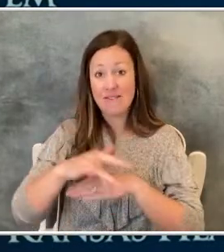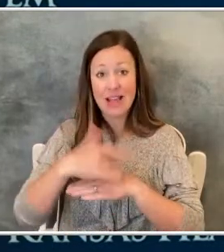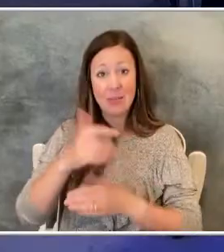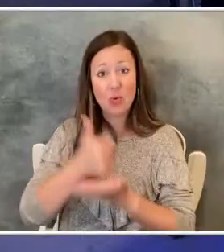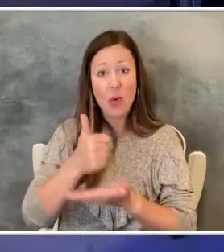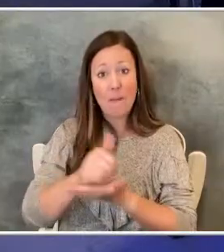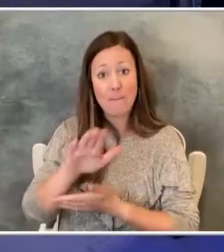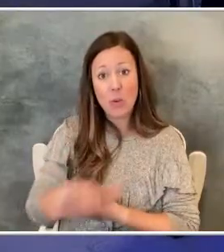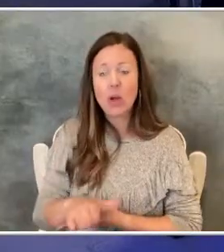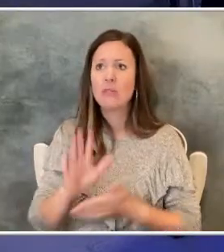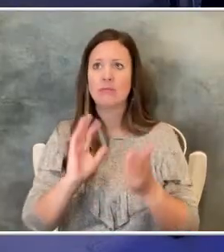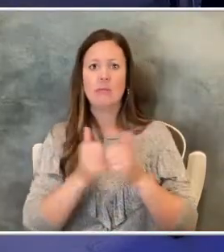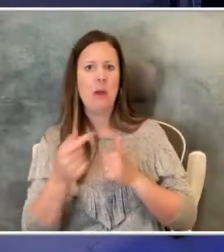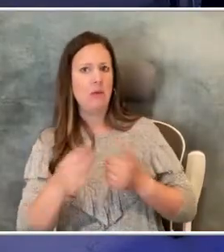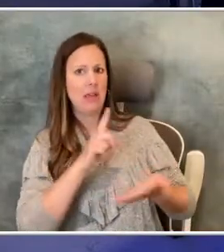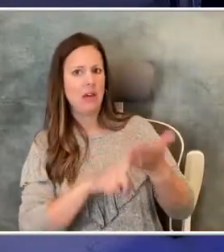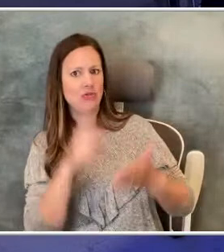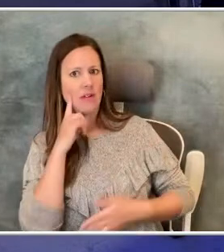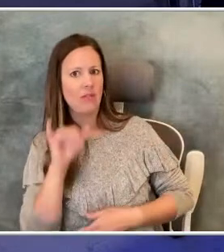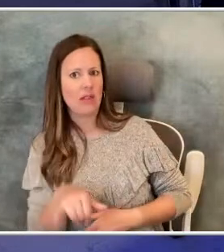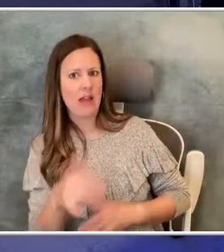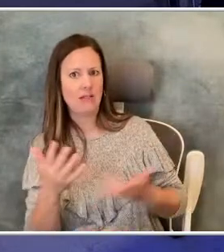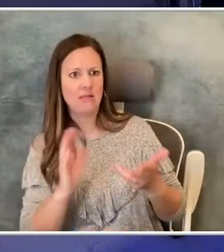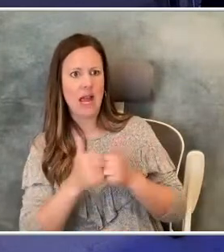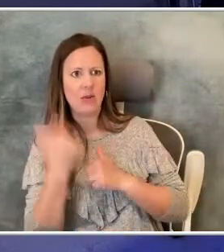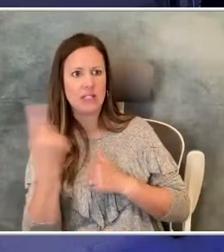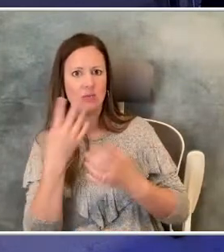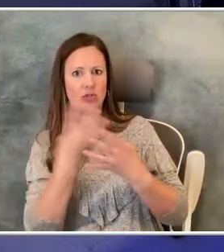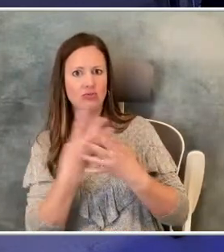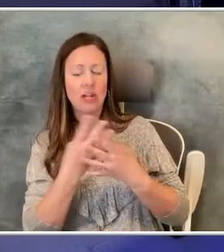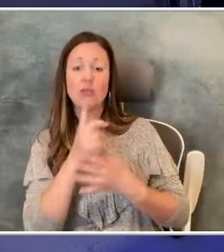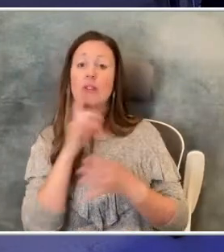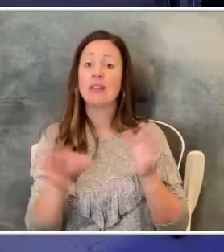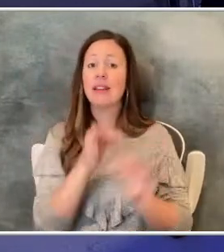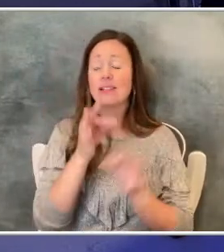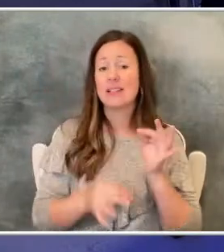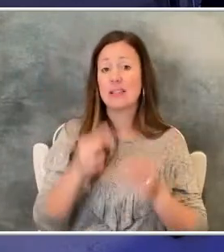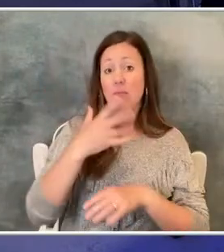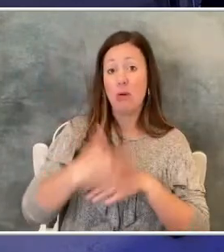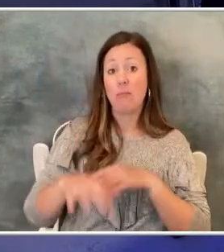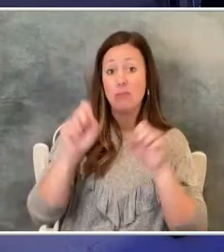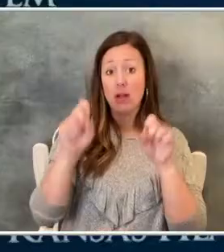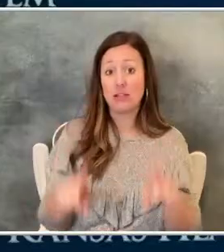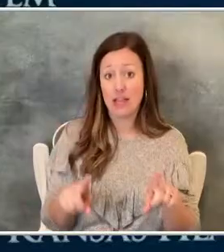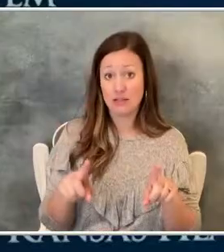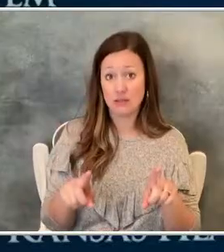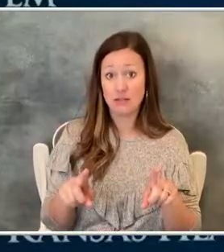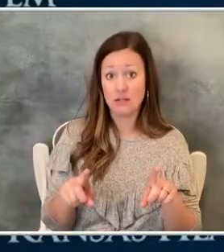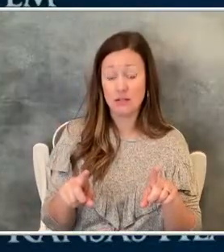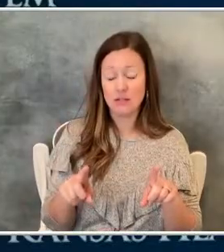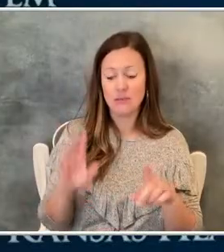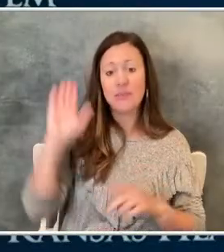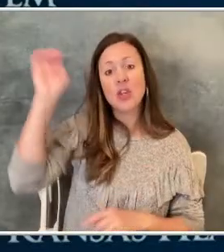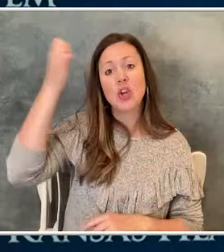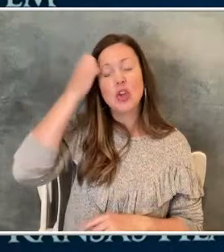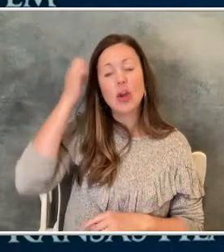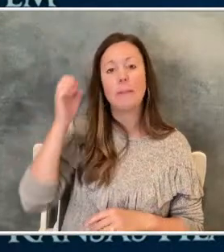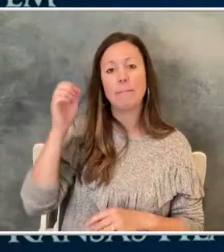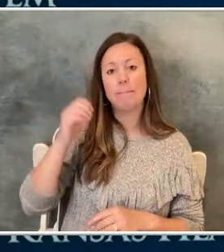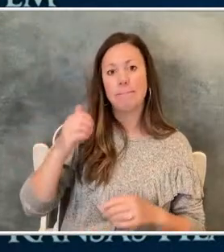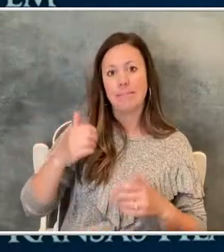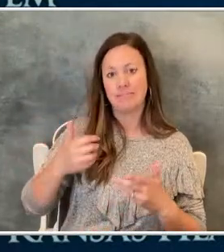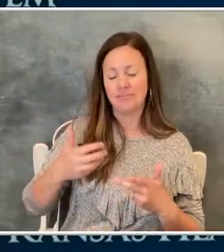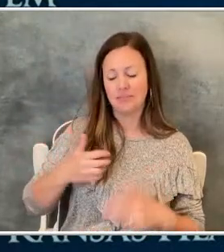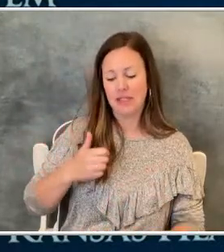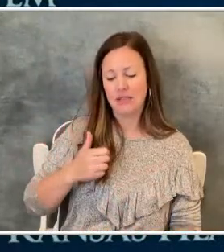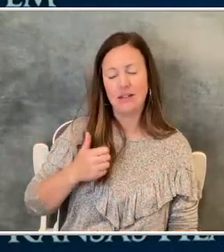checked for it? How does somebody screen? It's a simple blood test. In Europe and Canada, the European guidelines and Canadian guidelines, because it doesn't change